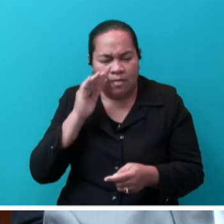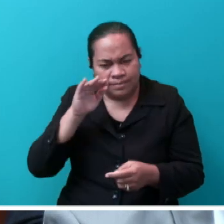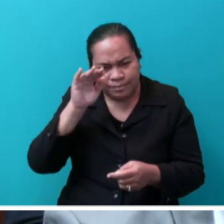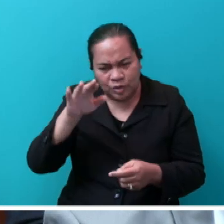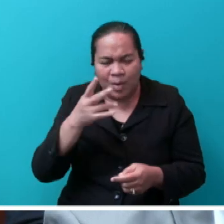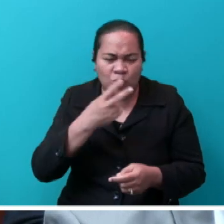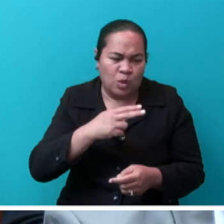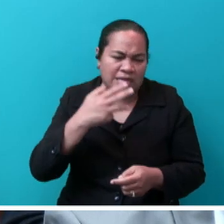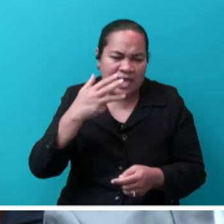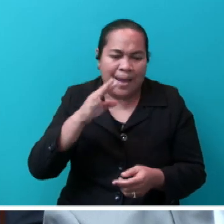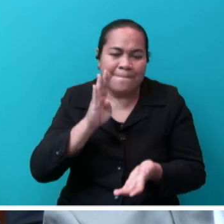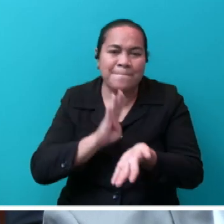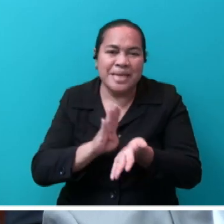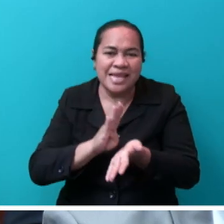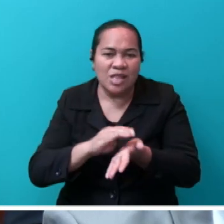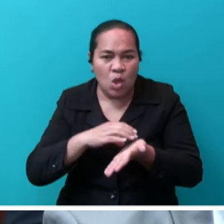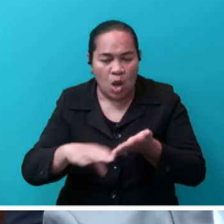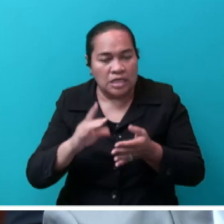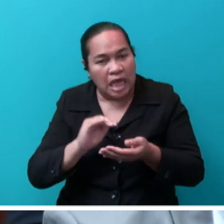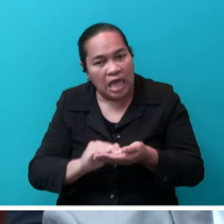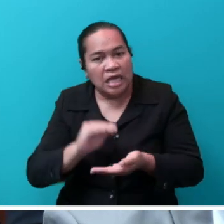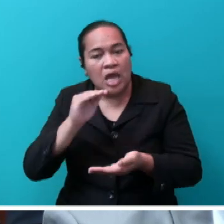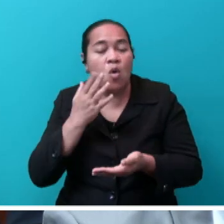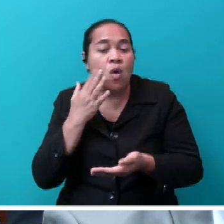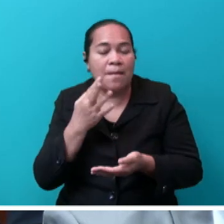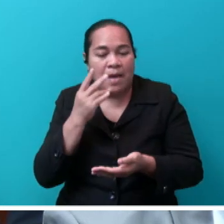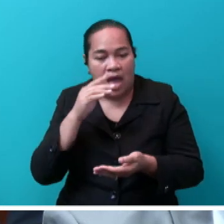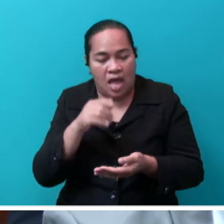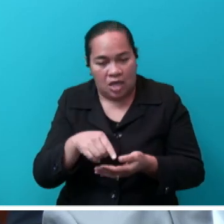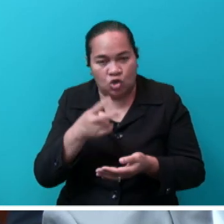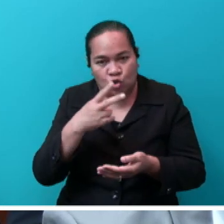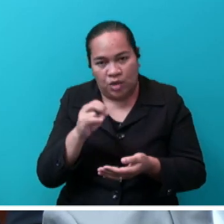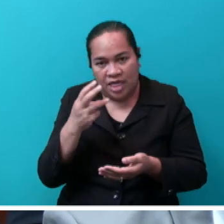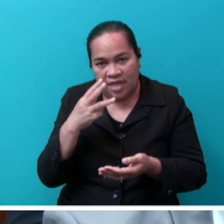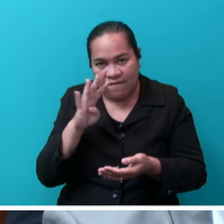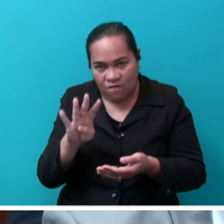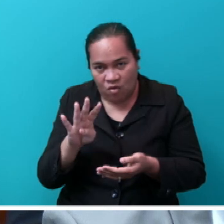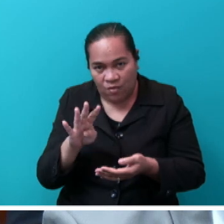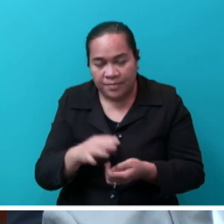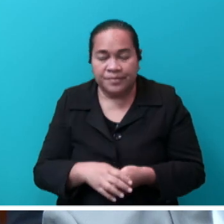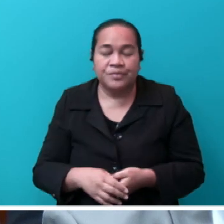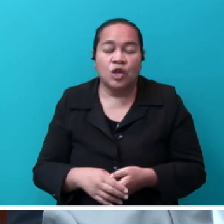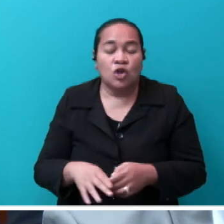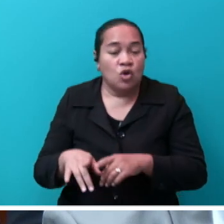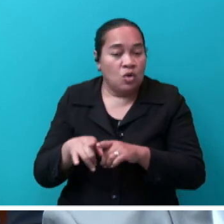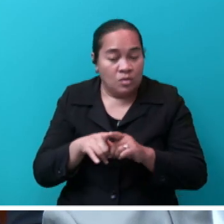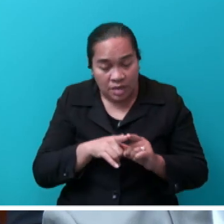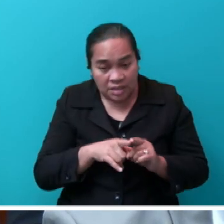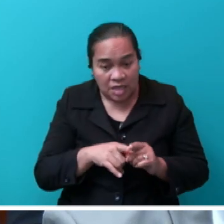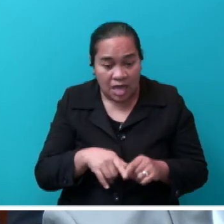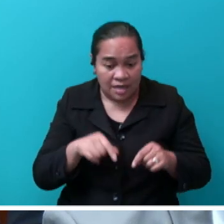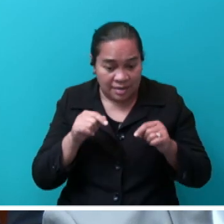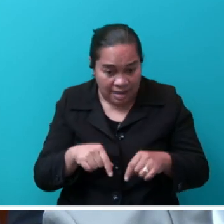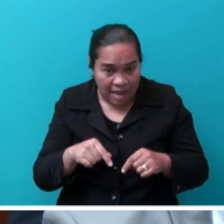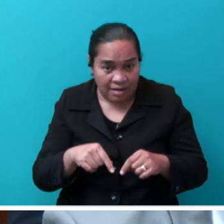billion increase in contribution to GDP by 2034. In addition, Mr. Speaker, sir, Oceania's travel